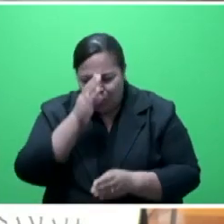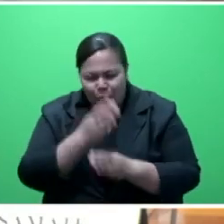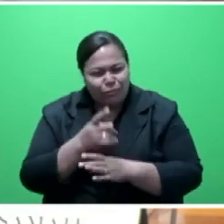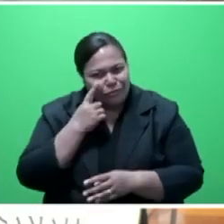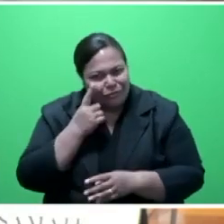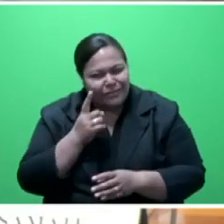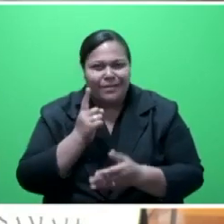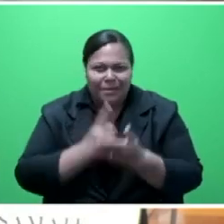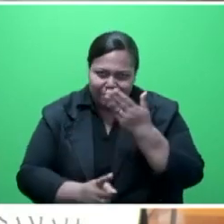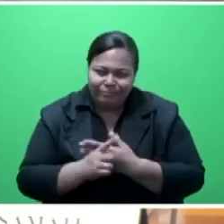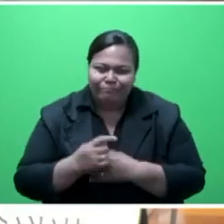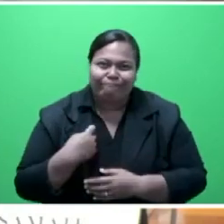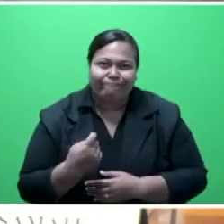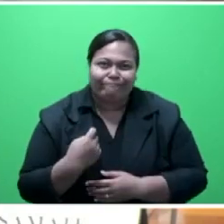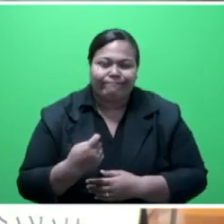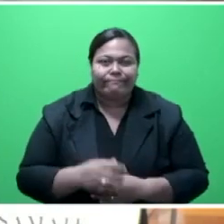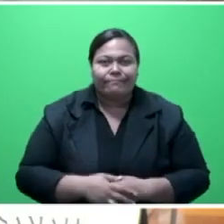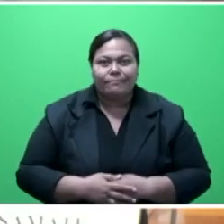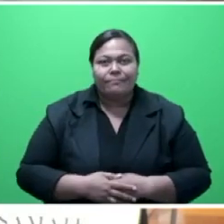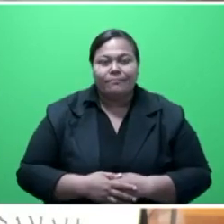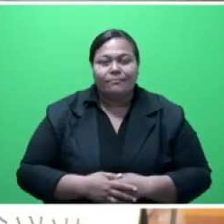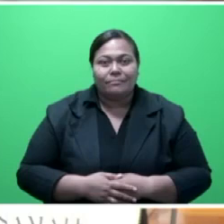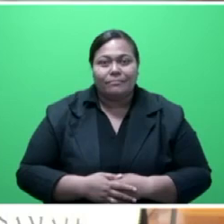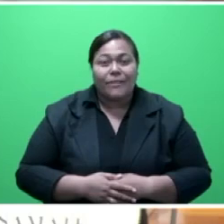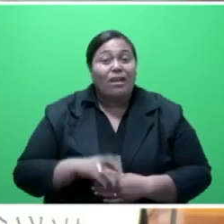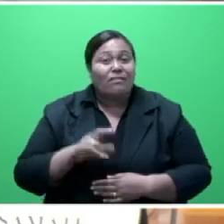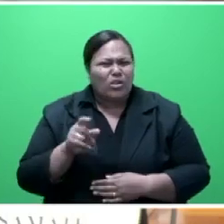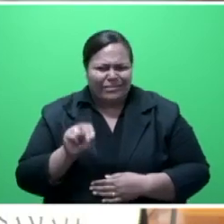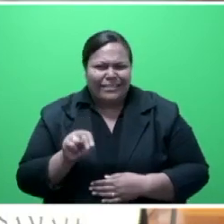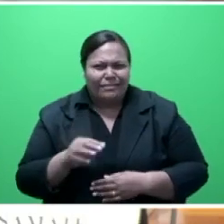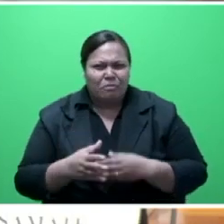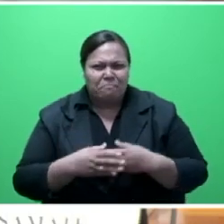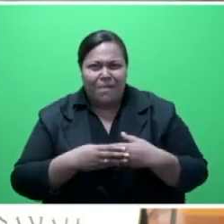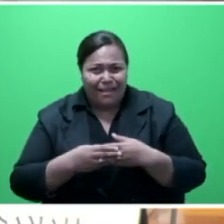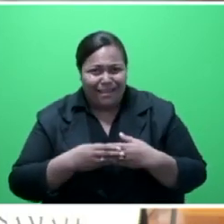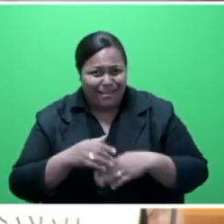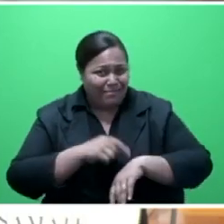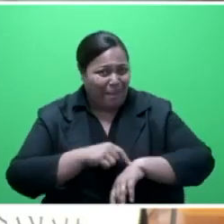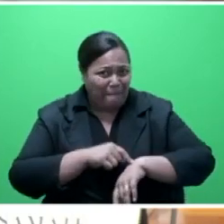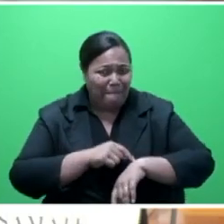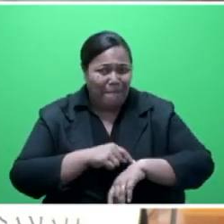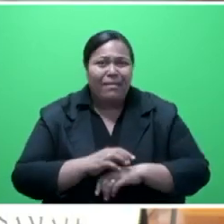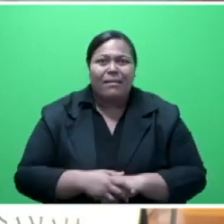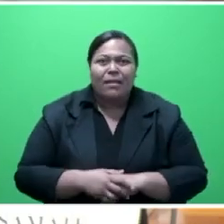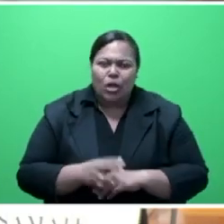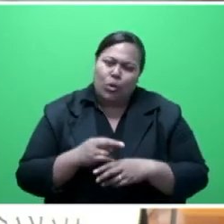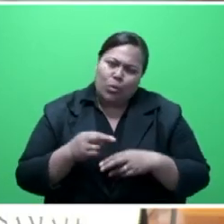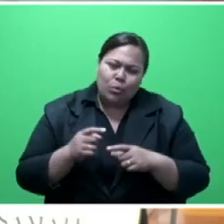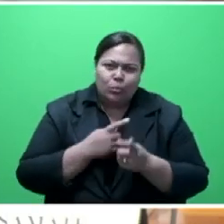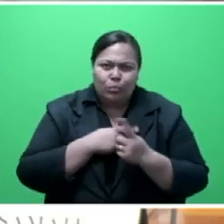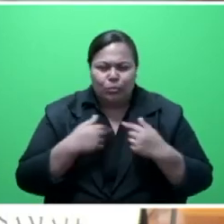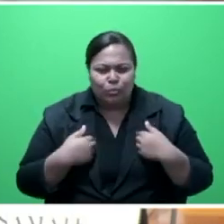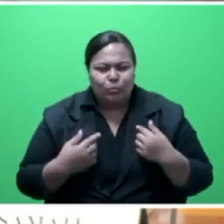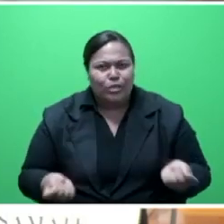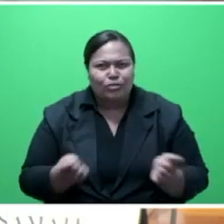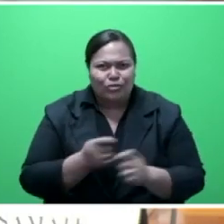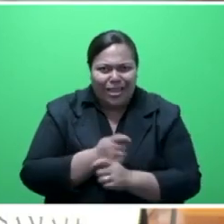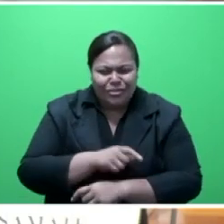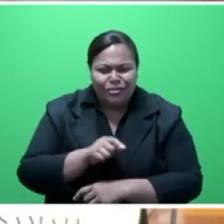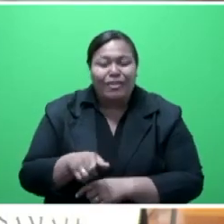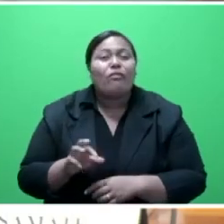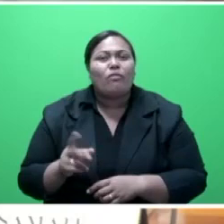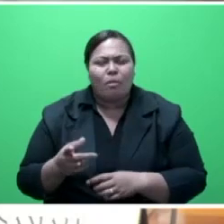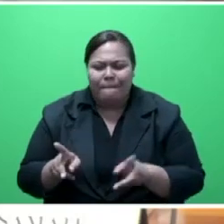quickly. For the sake of badly needed flexibility, we've moved the establishment of some preconditions to our partnership into next